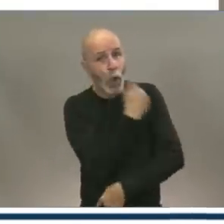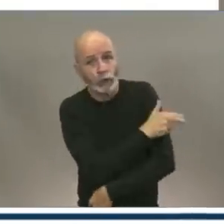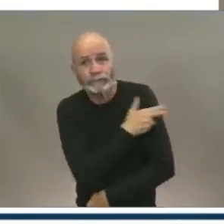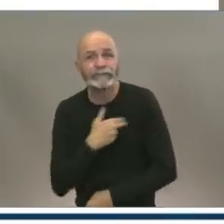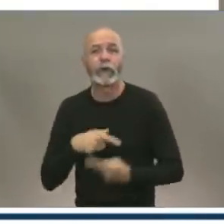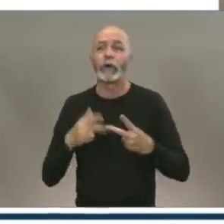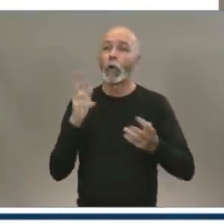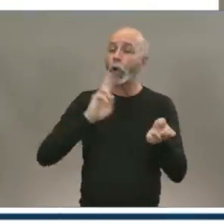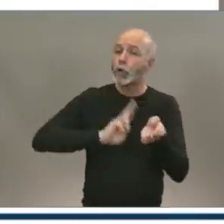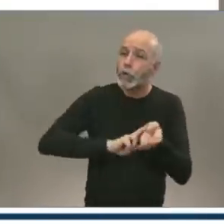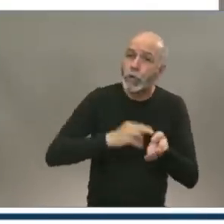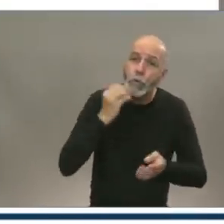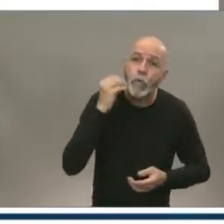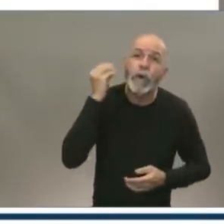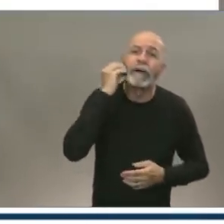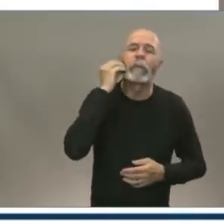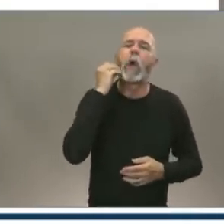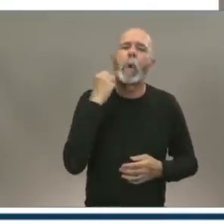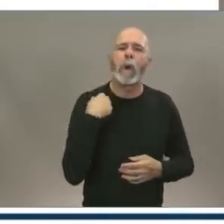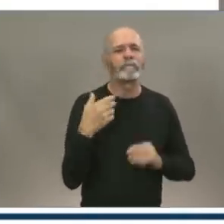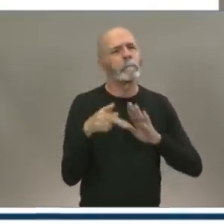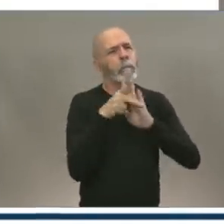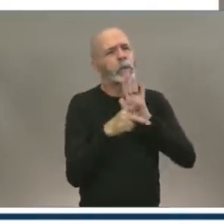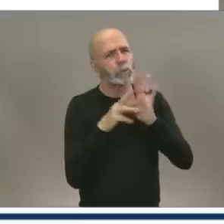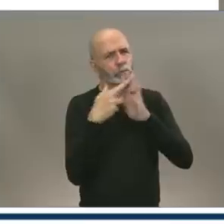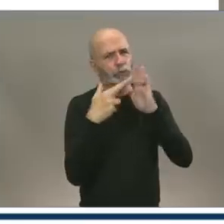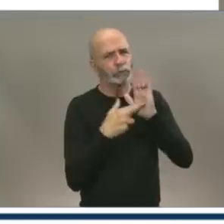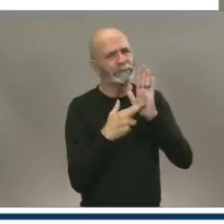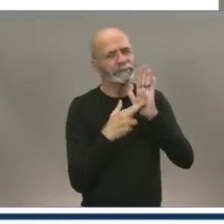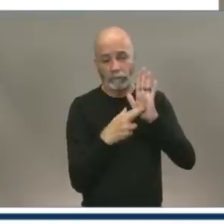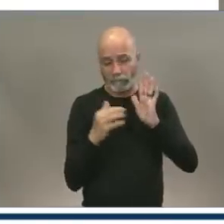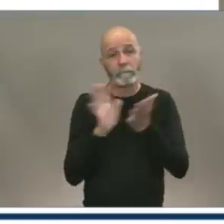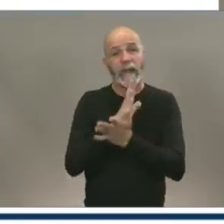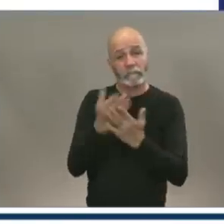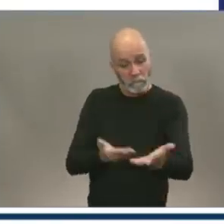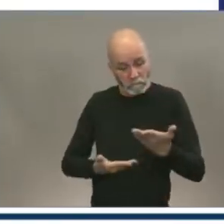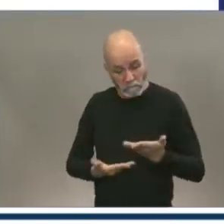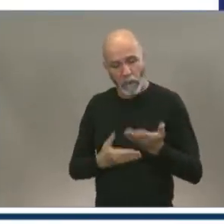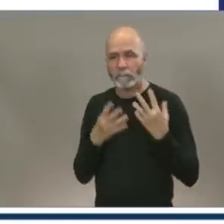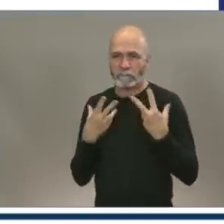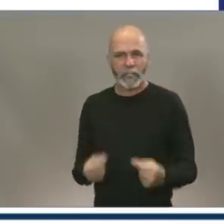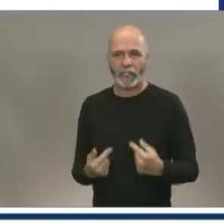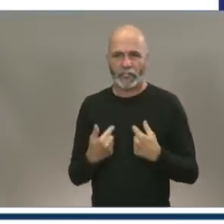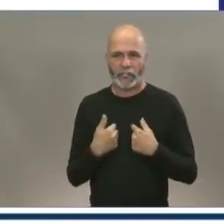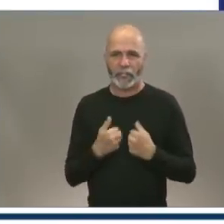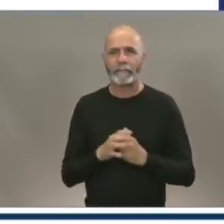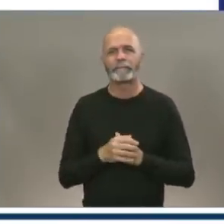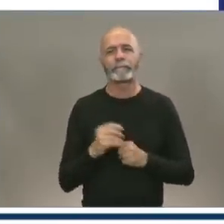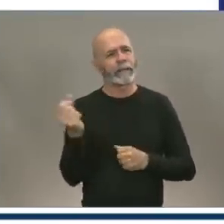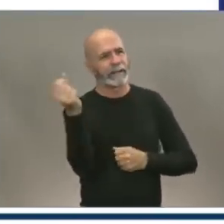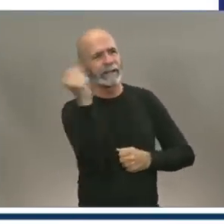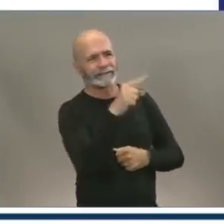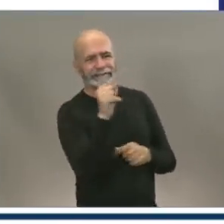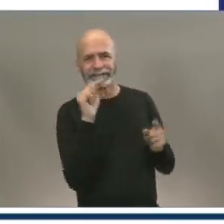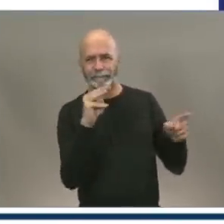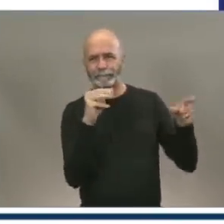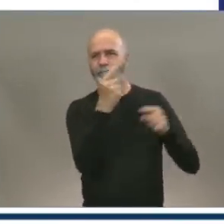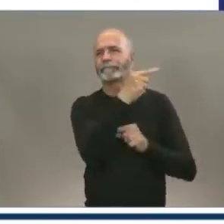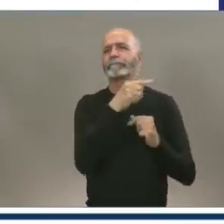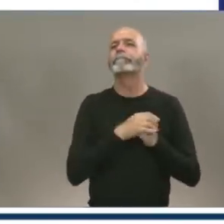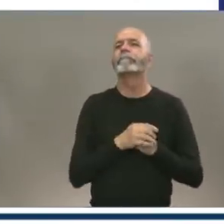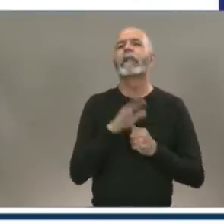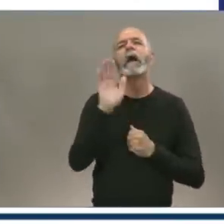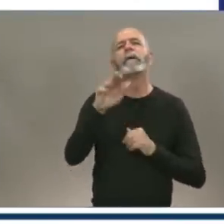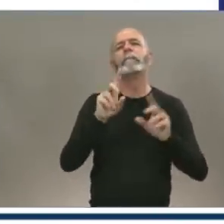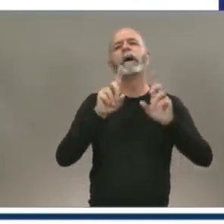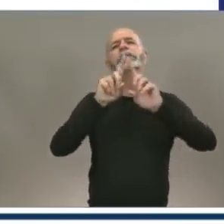don't have all the details in front of me about this specific case. The fine was levied by the Department of Environment